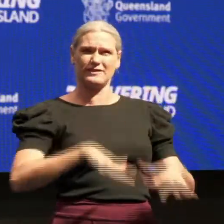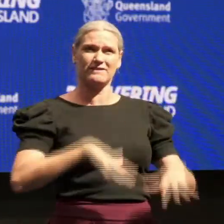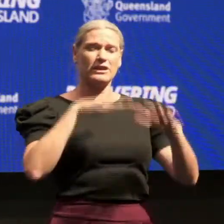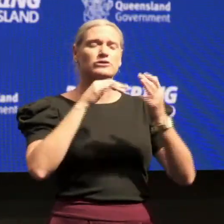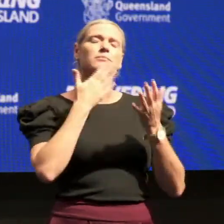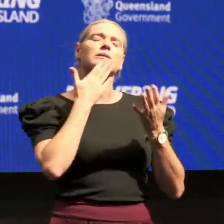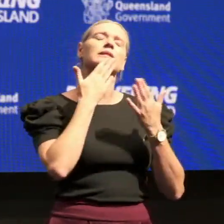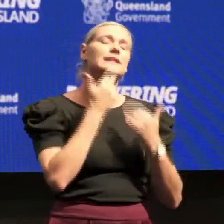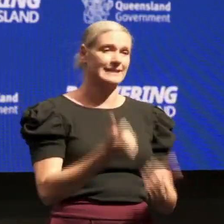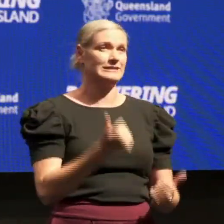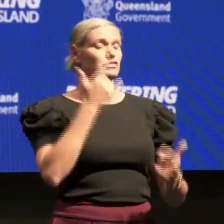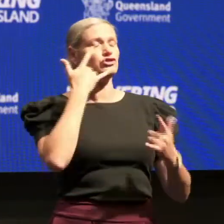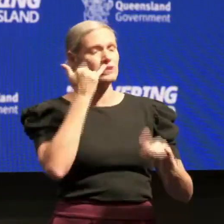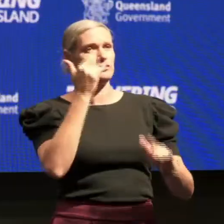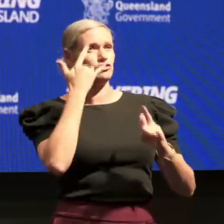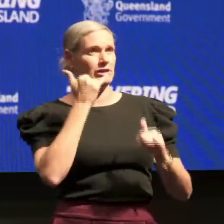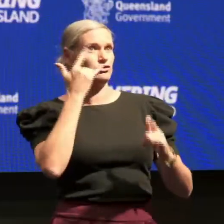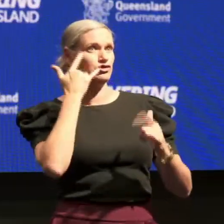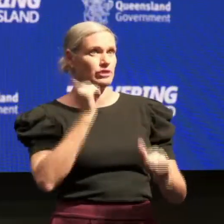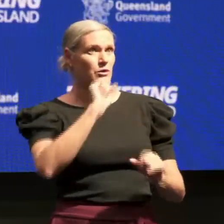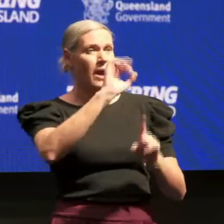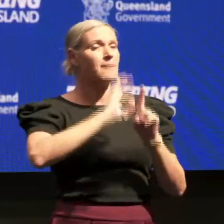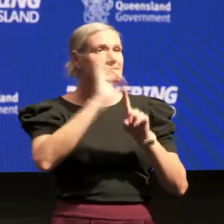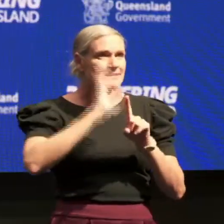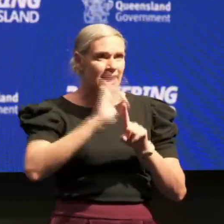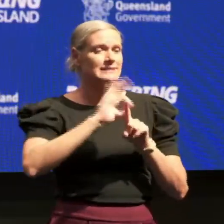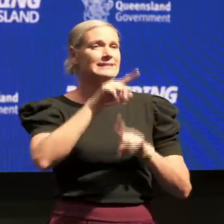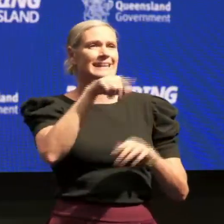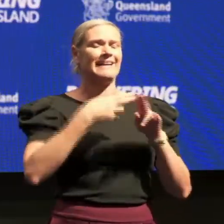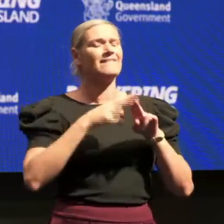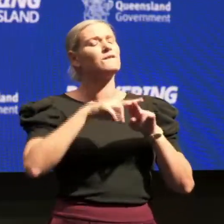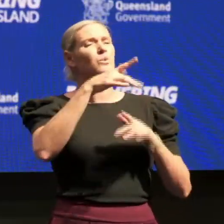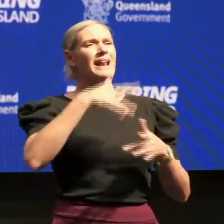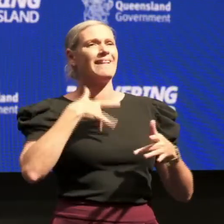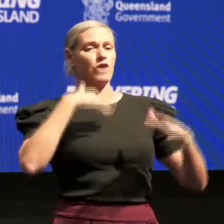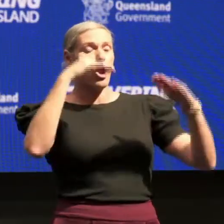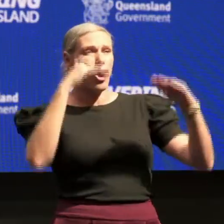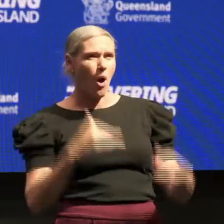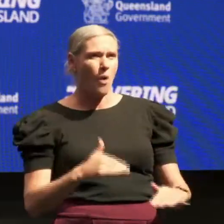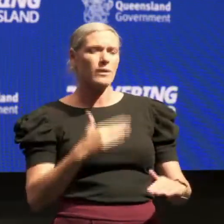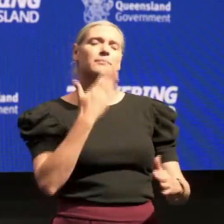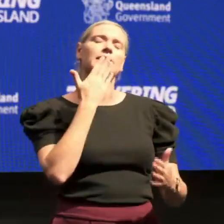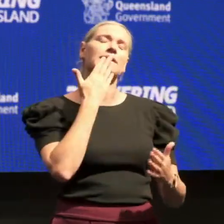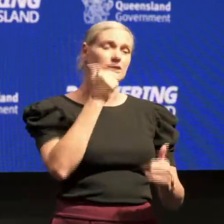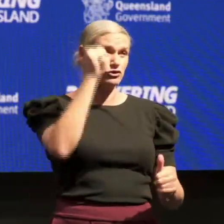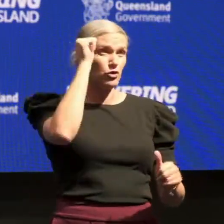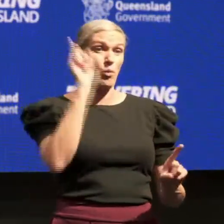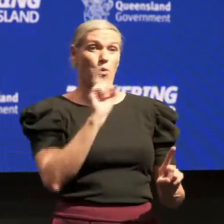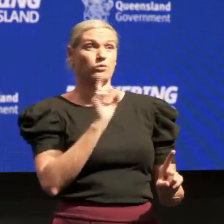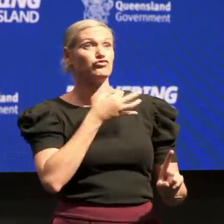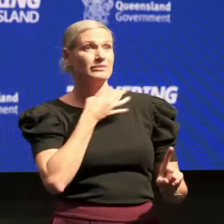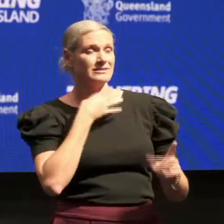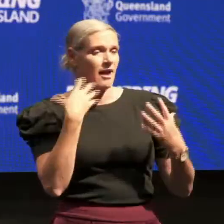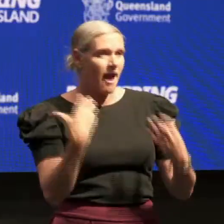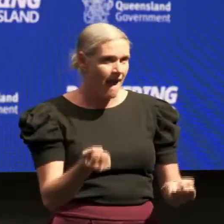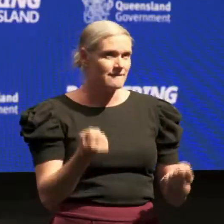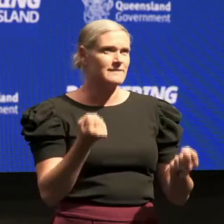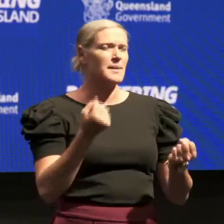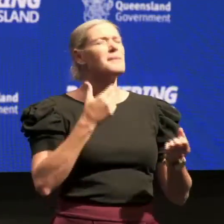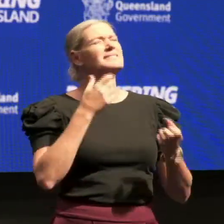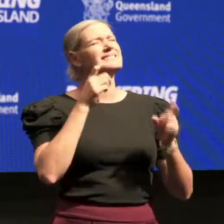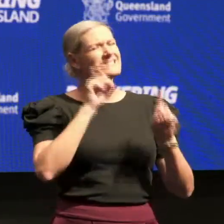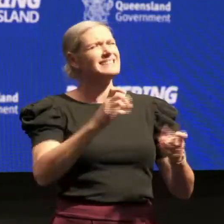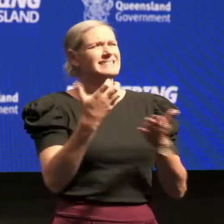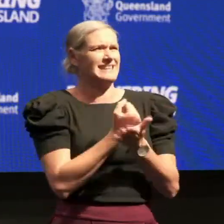important that people just stay up to date, make sure that they, if you're in a low-lying area, that you do know your risks, and just stay safe